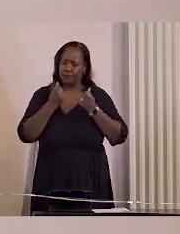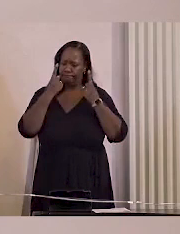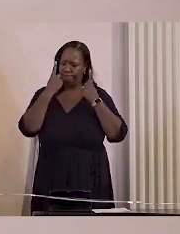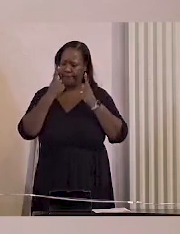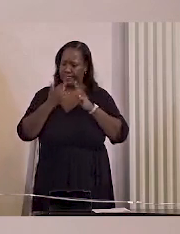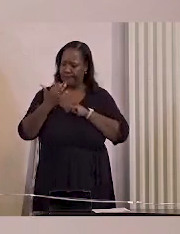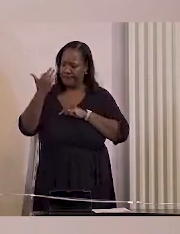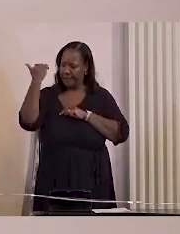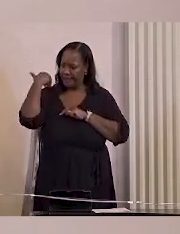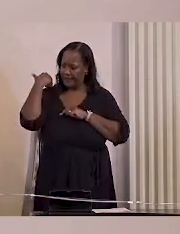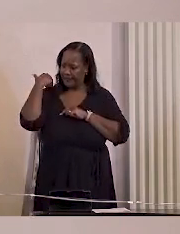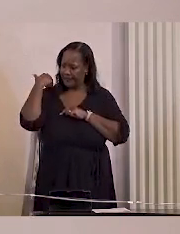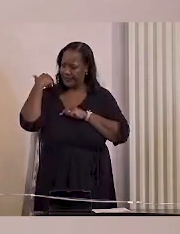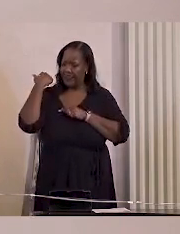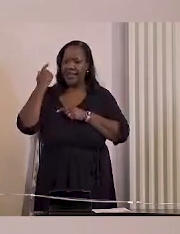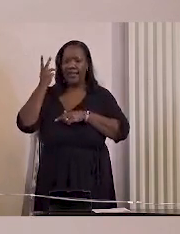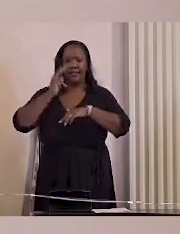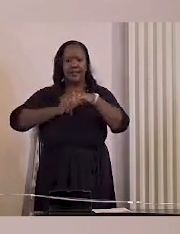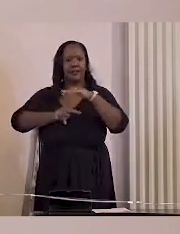and imagine the future.